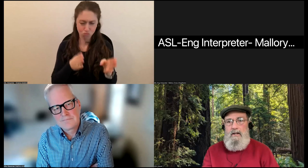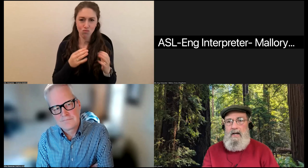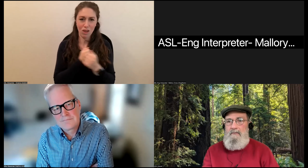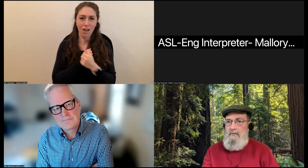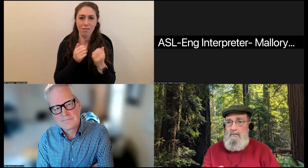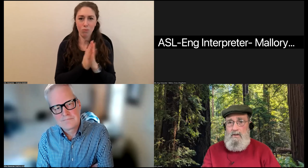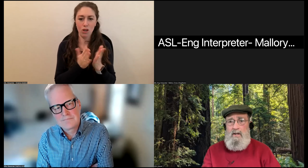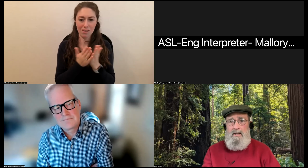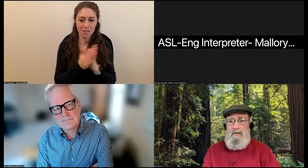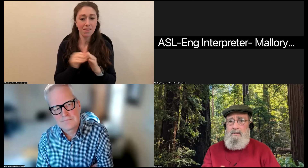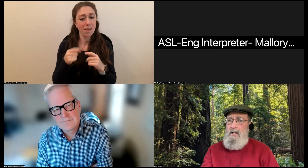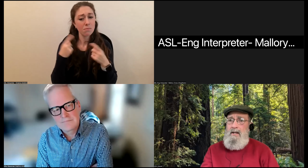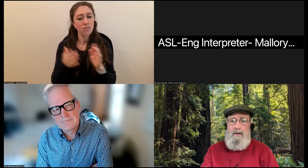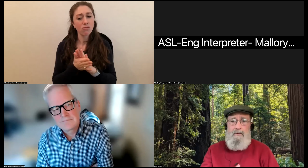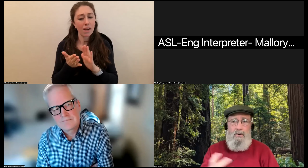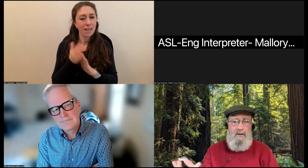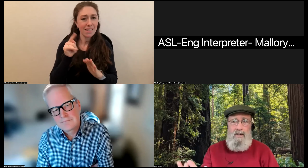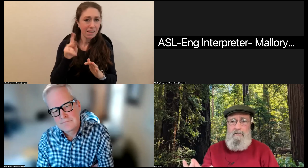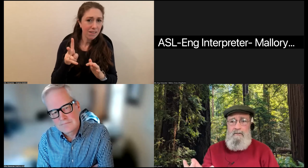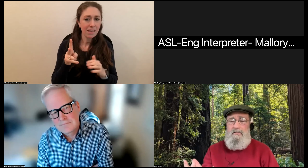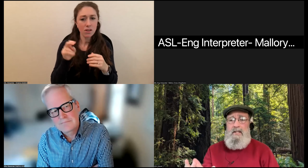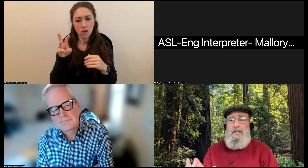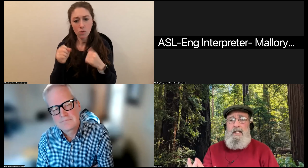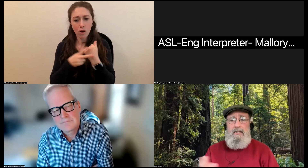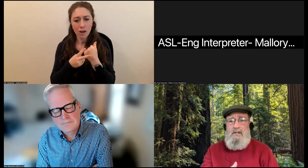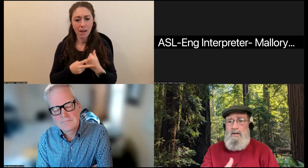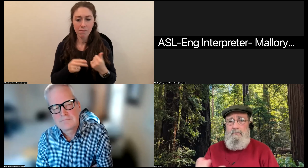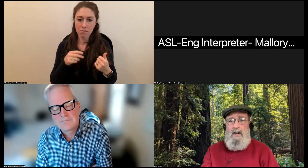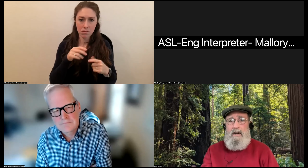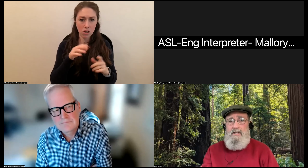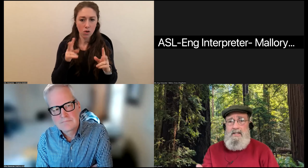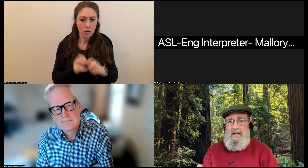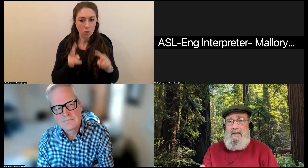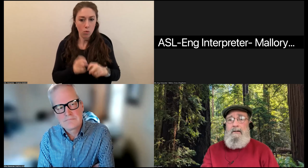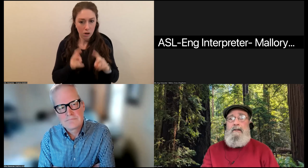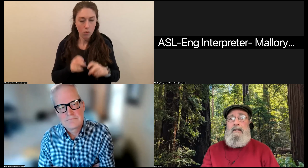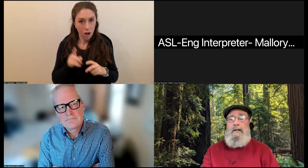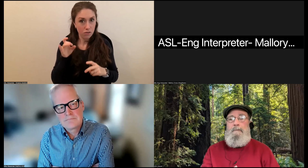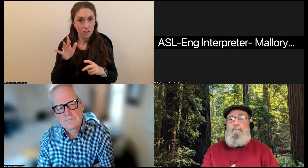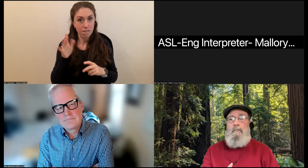news archive for over 20 years, they record 115 channels 24 hours a day.